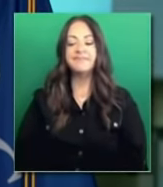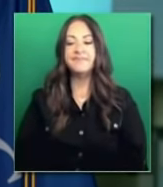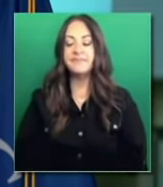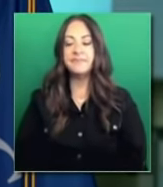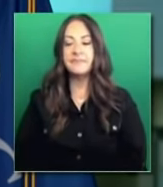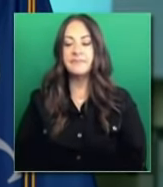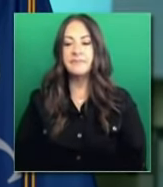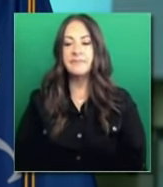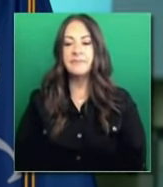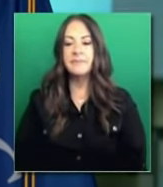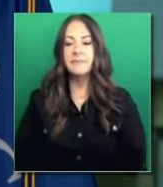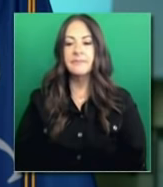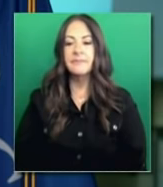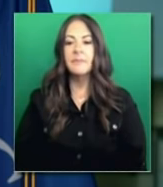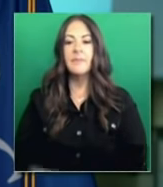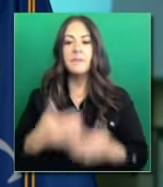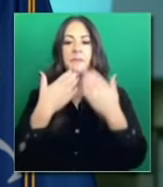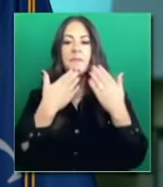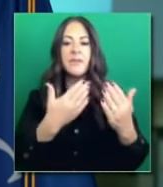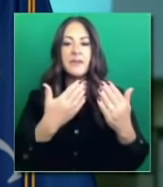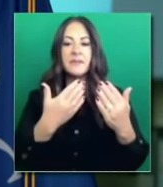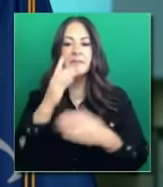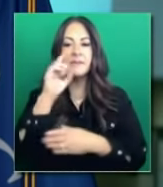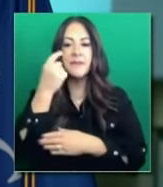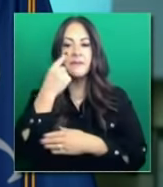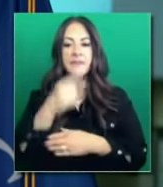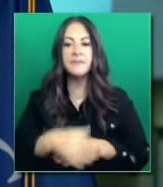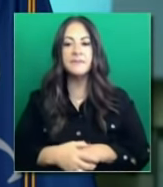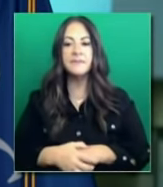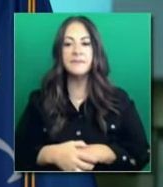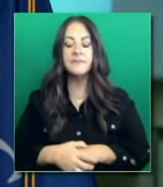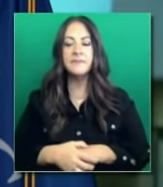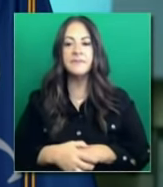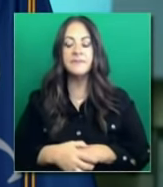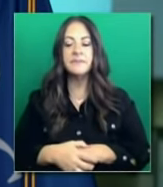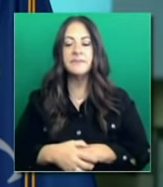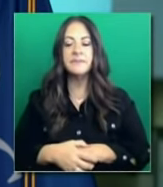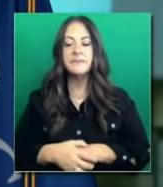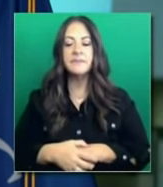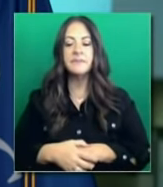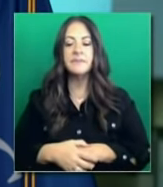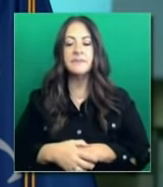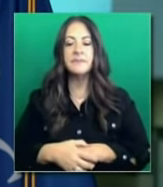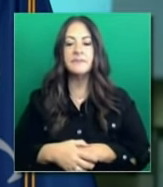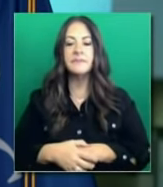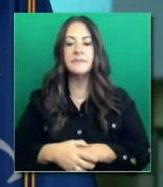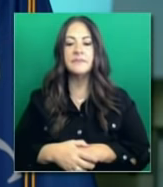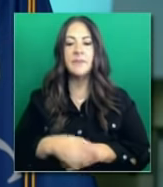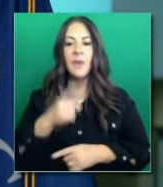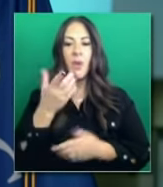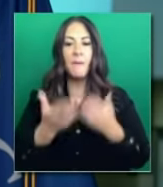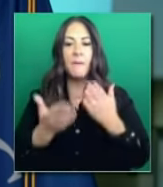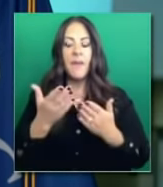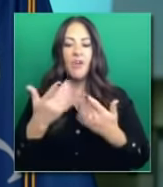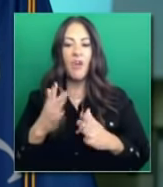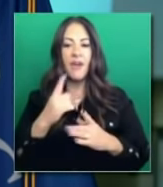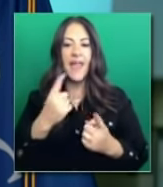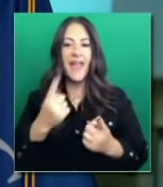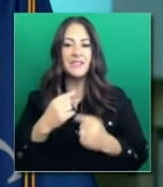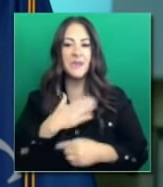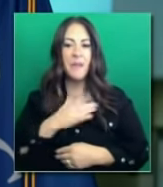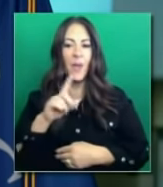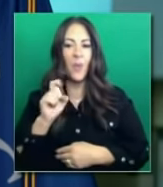EdSource. Thank you, Governor. The press call kind of had a delay there, so you might have already answered this, but could you explain